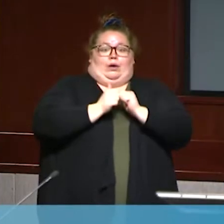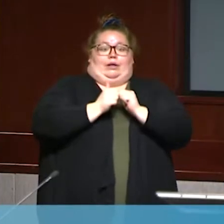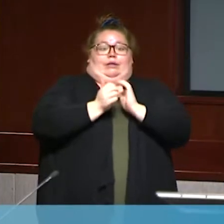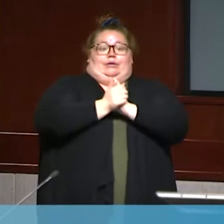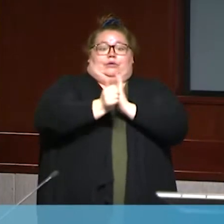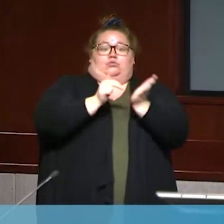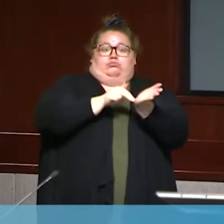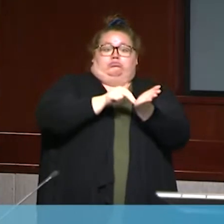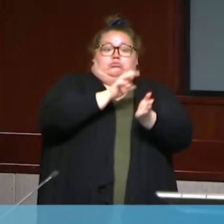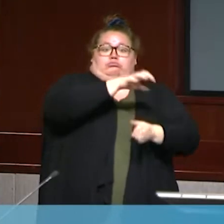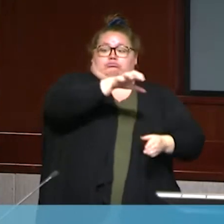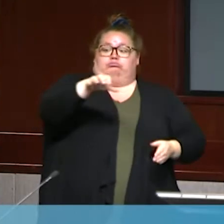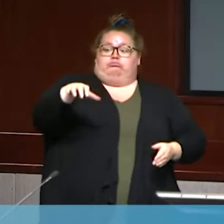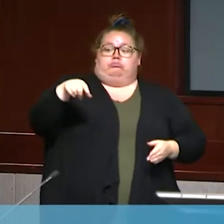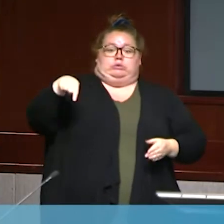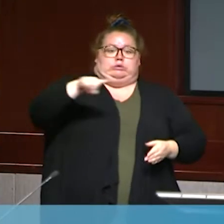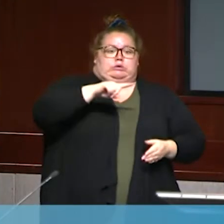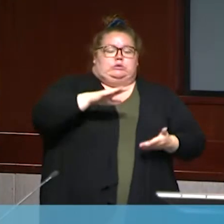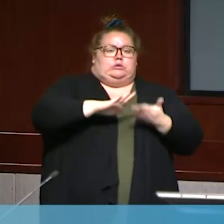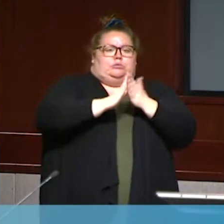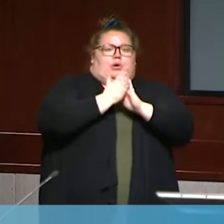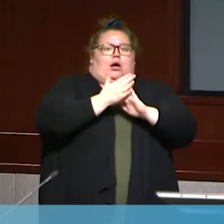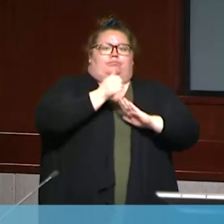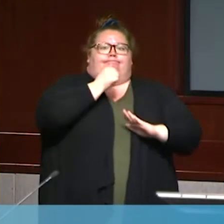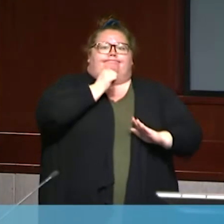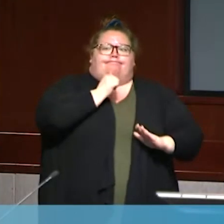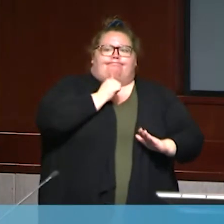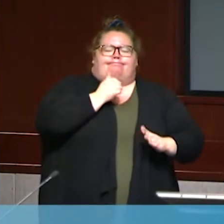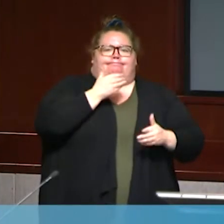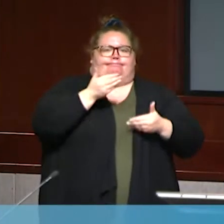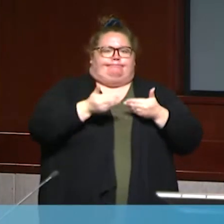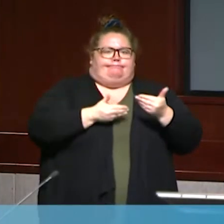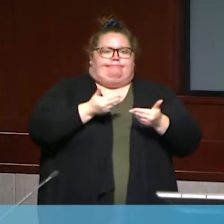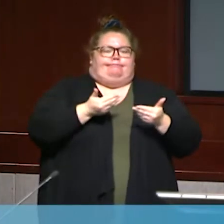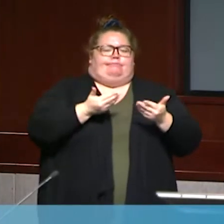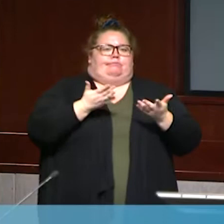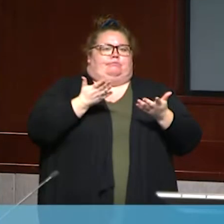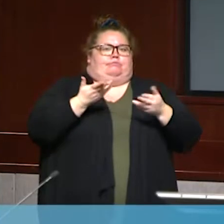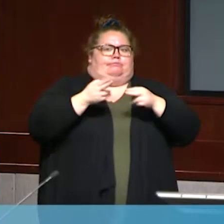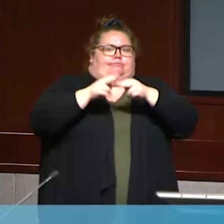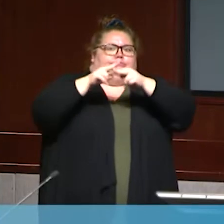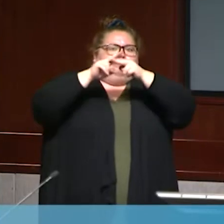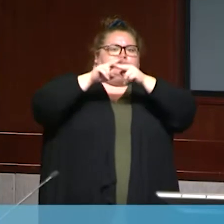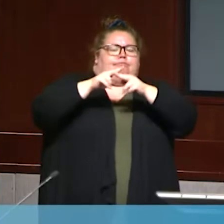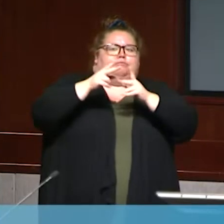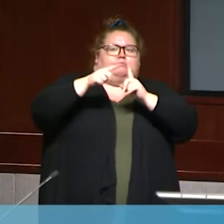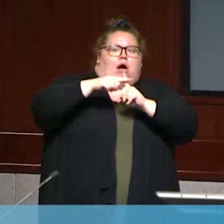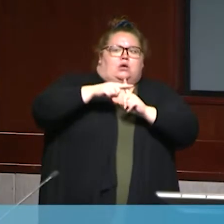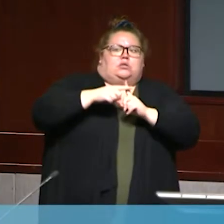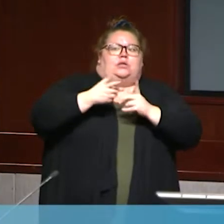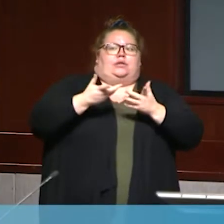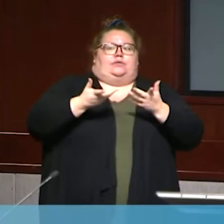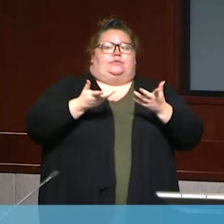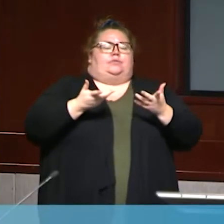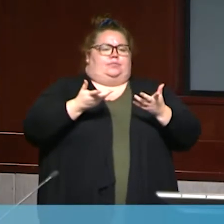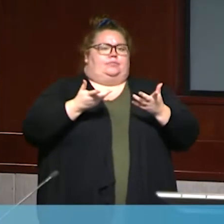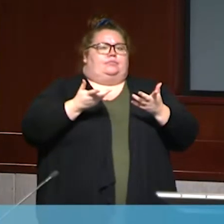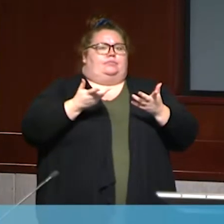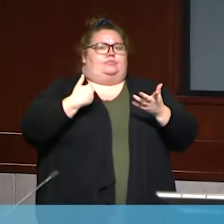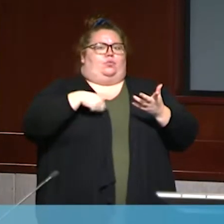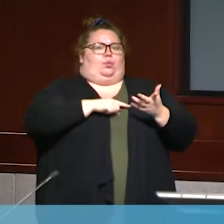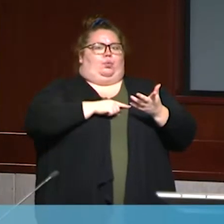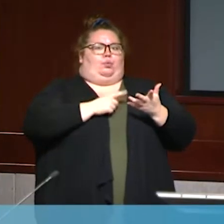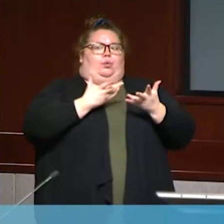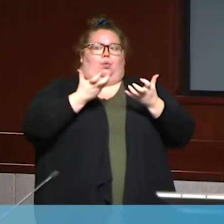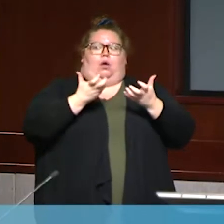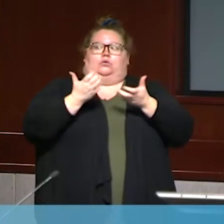facilities start to suffer some of the consequences of COVID-19, we want to make sure that we're doing everything, and the